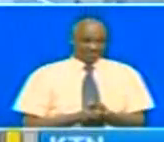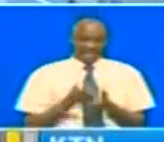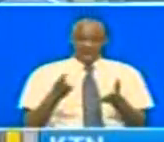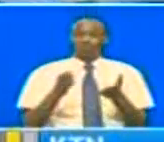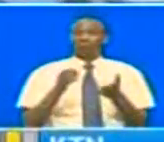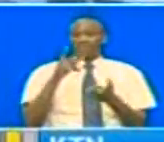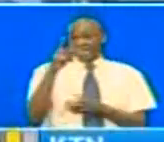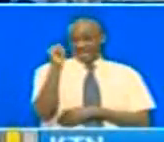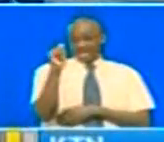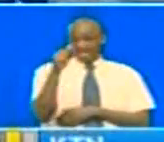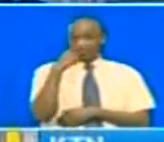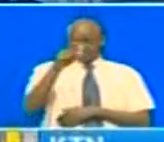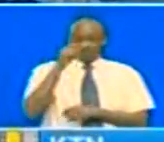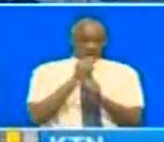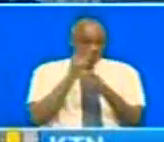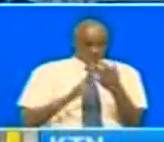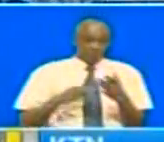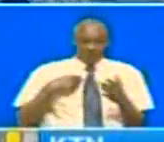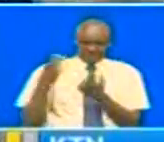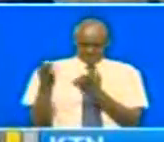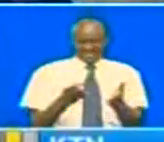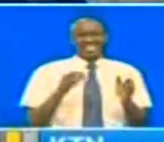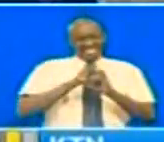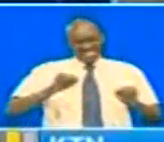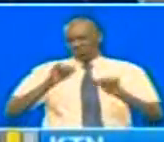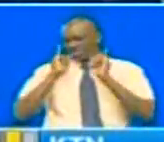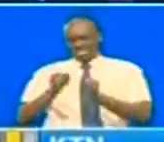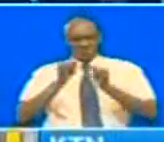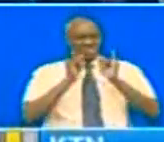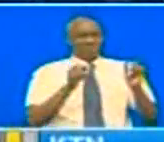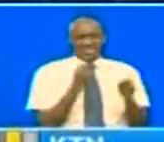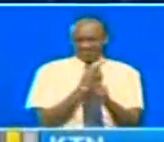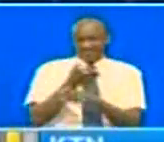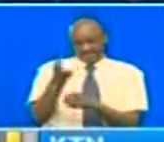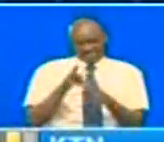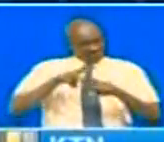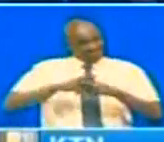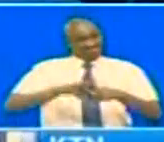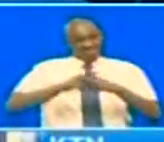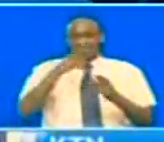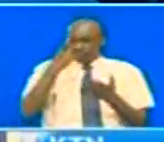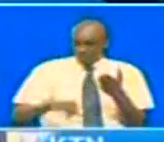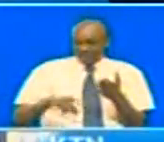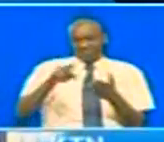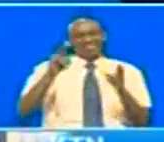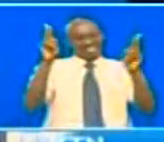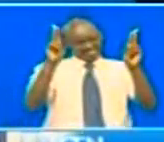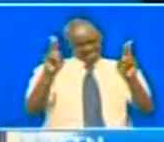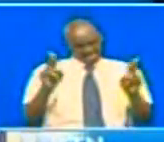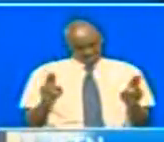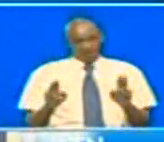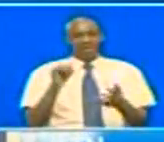authority has, however, been working towards modernizing the airport's infrastructure and turning JKIA into an international